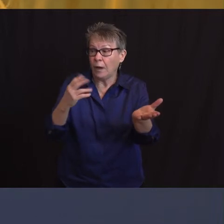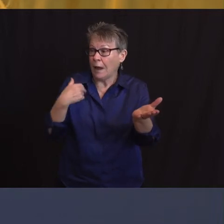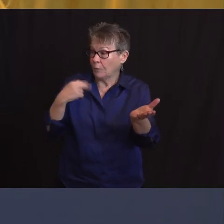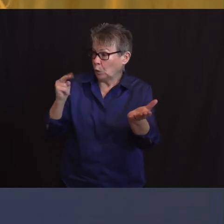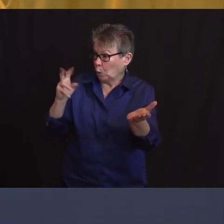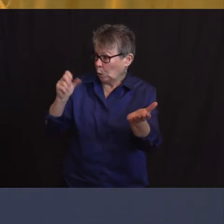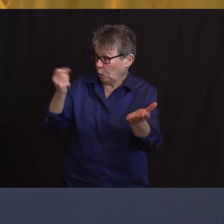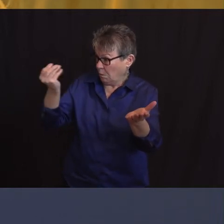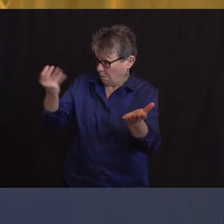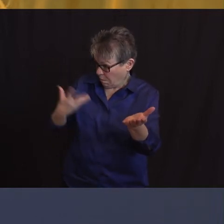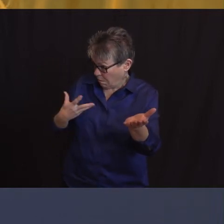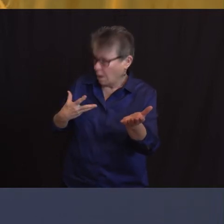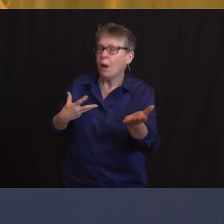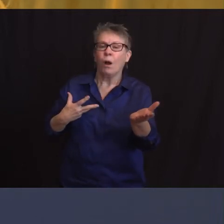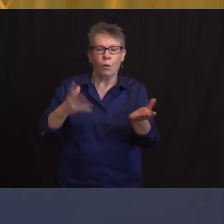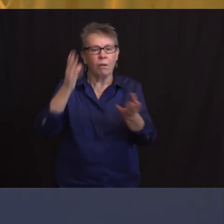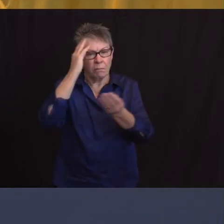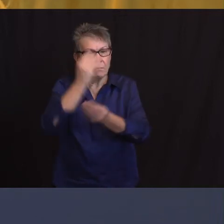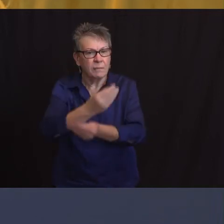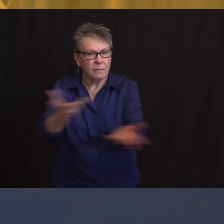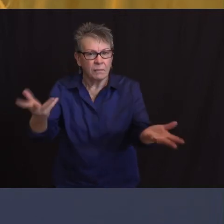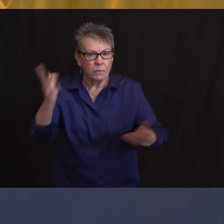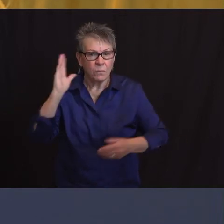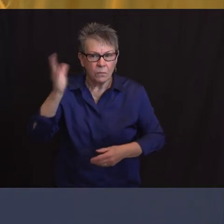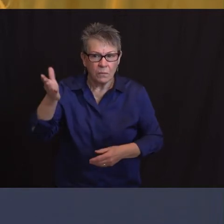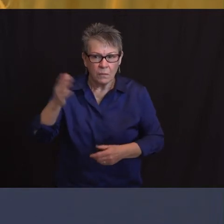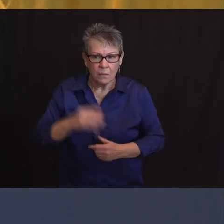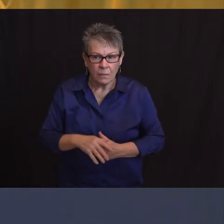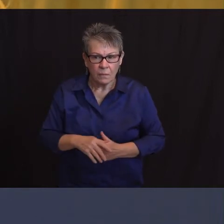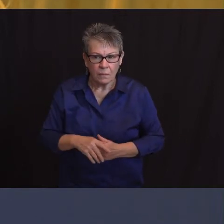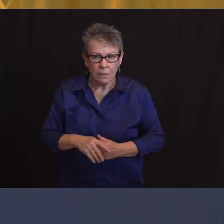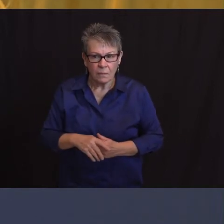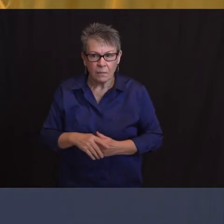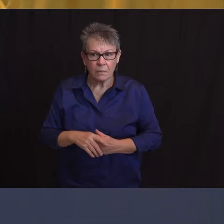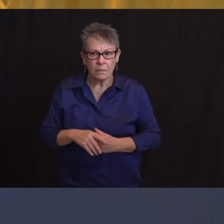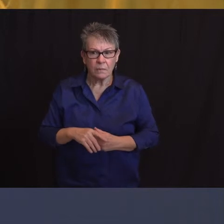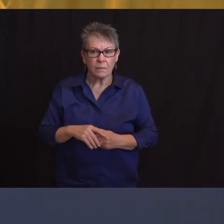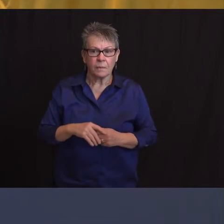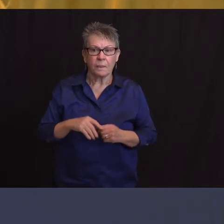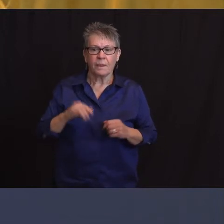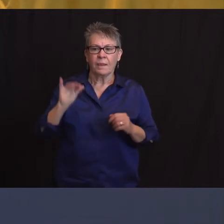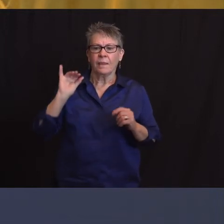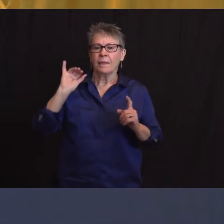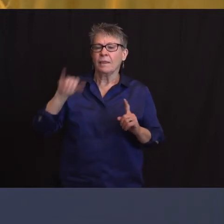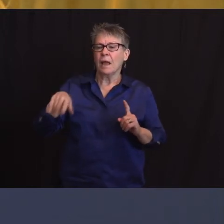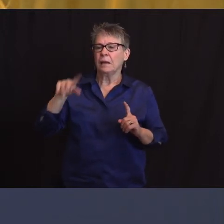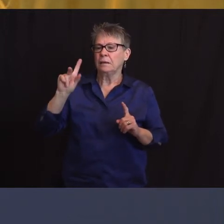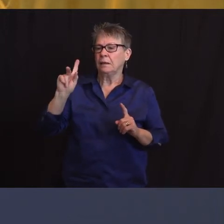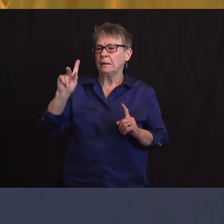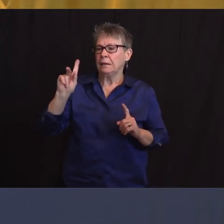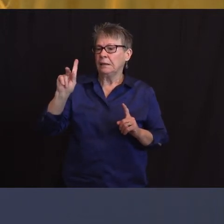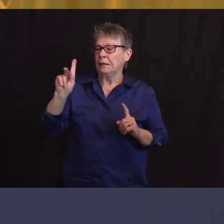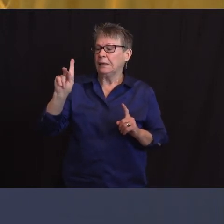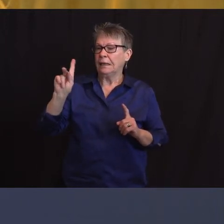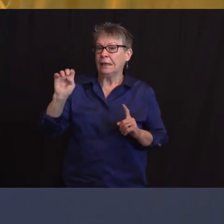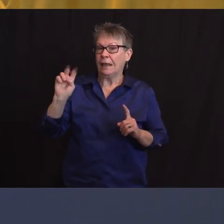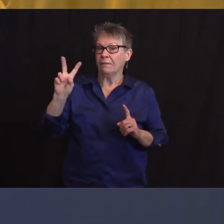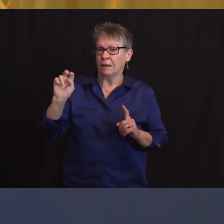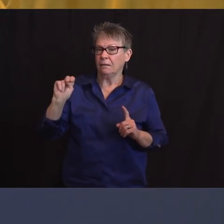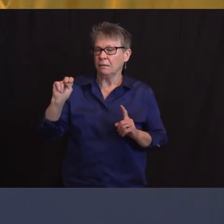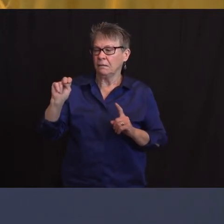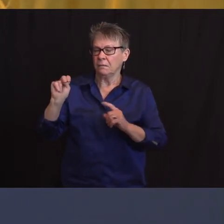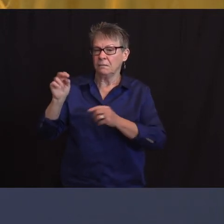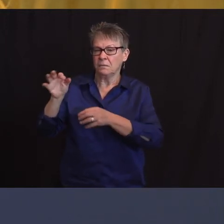Listen, Kevin is a terrific guy. He'll do a great job on that board. The Latino community is one